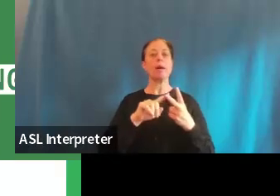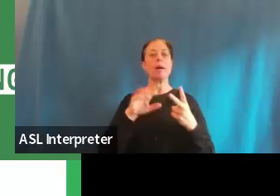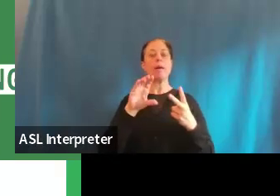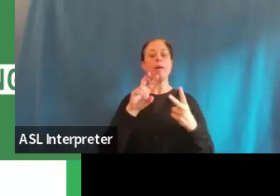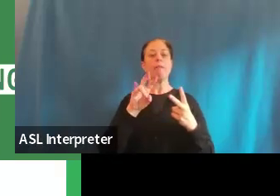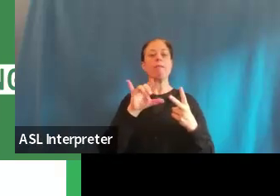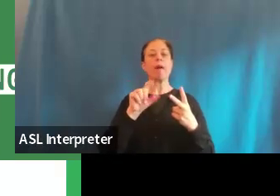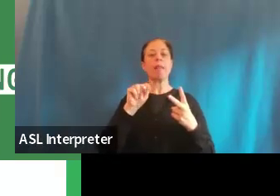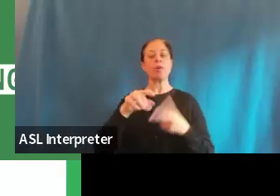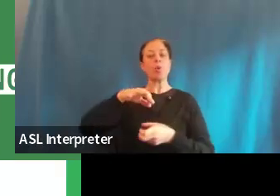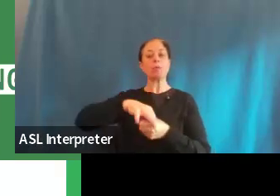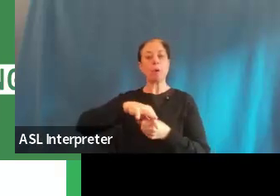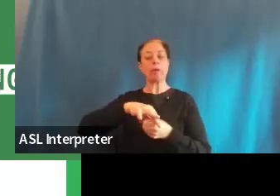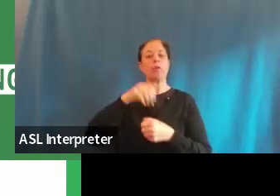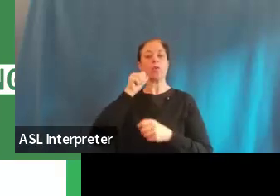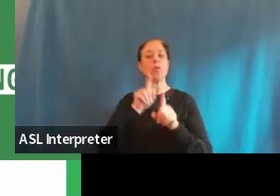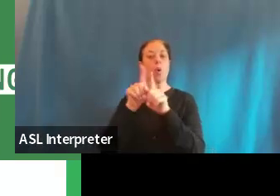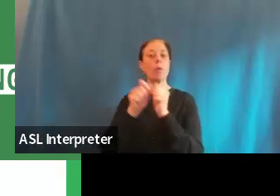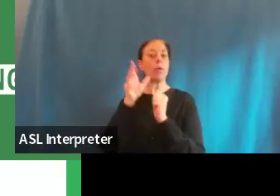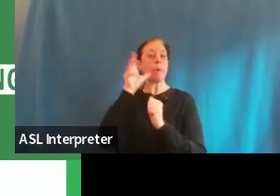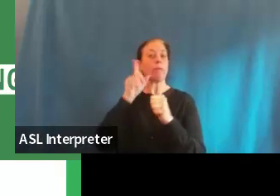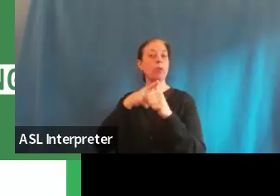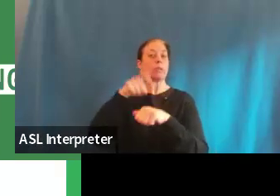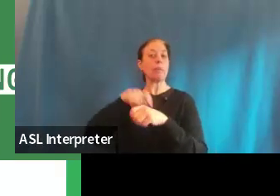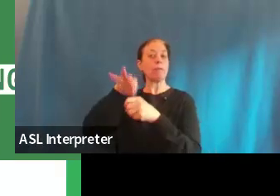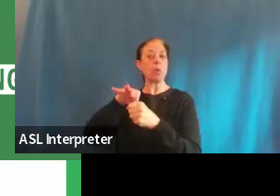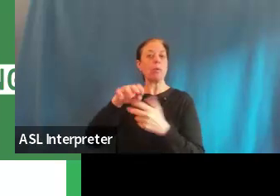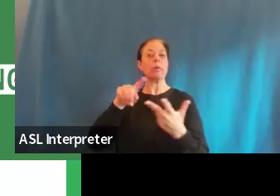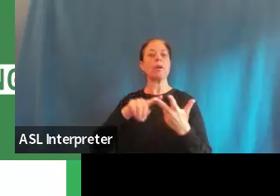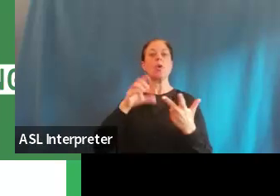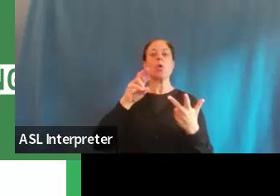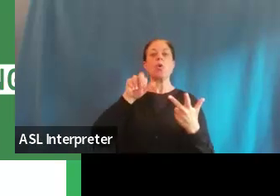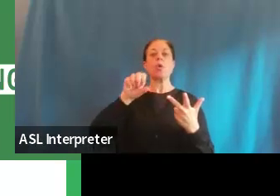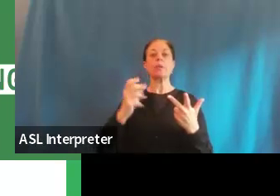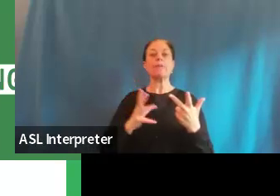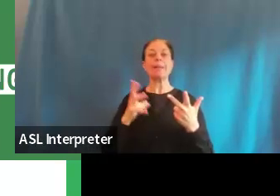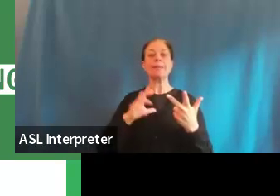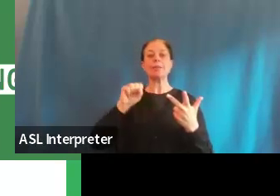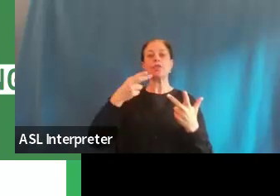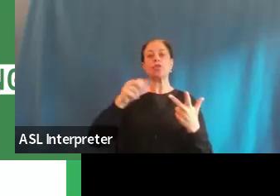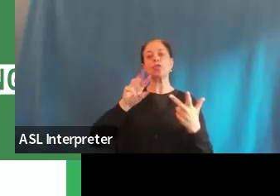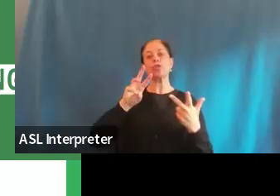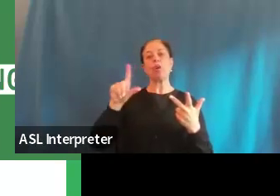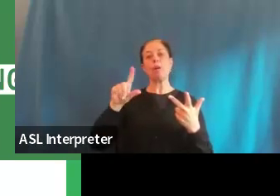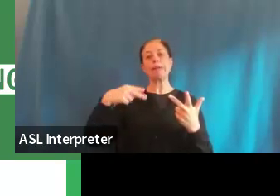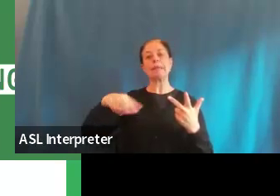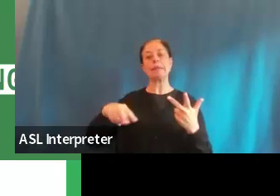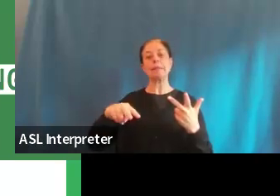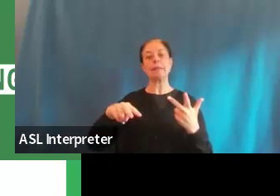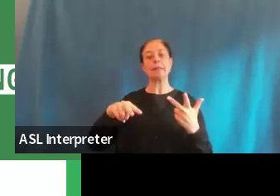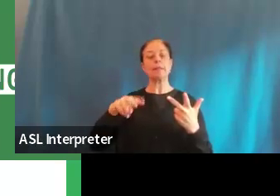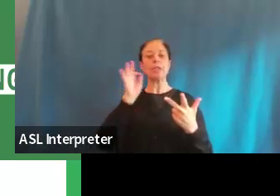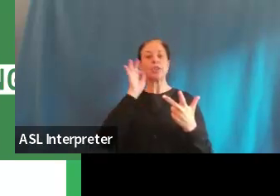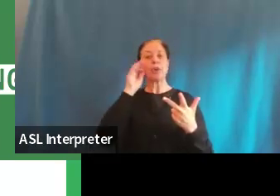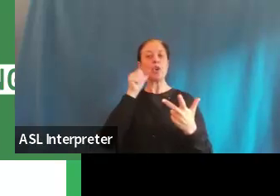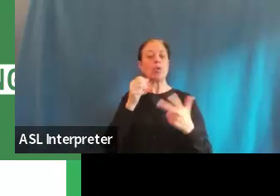story of a little girl going for the first time with her parents to vote. And Cora's Fancy Shawl Dance, in which a contemporary Cherokee girl proudly